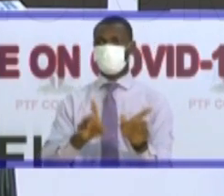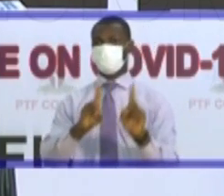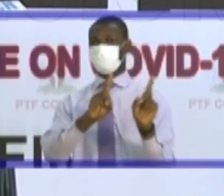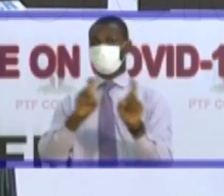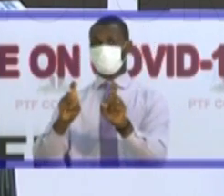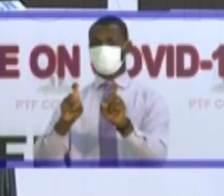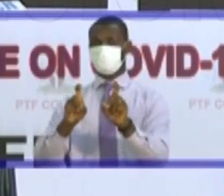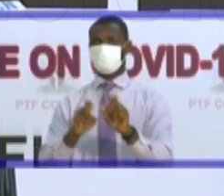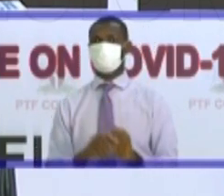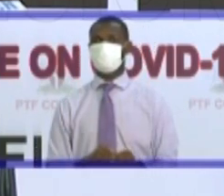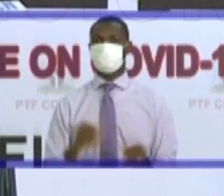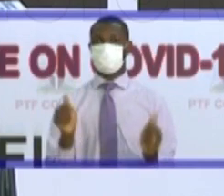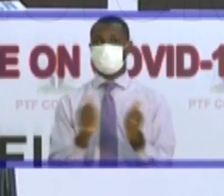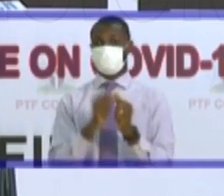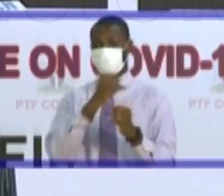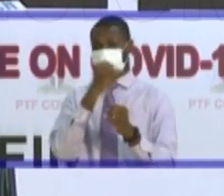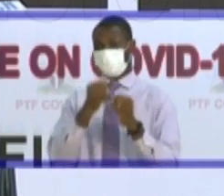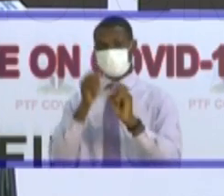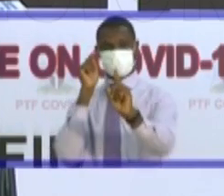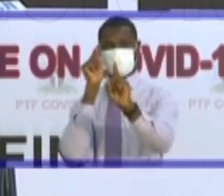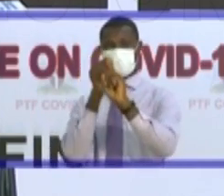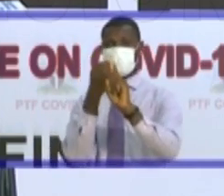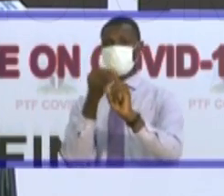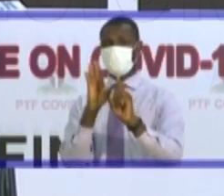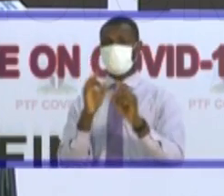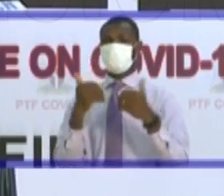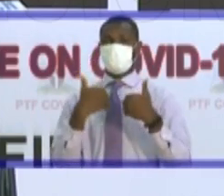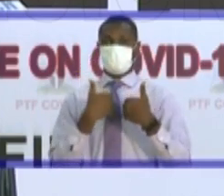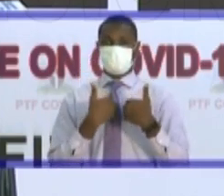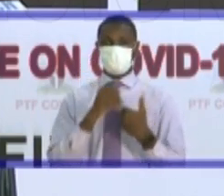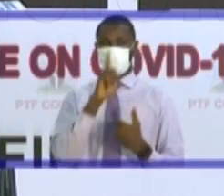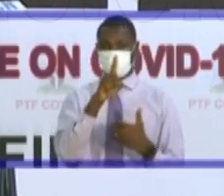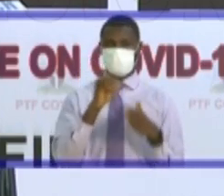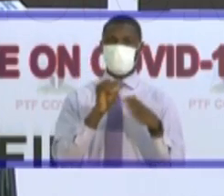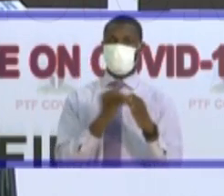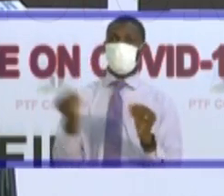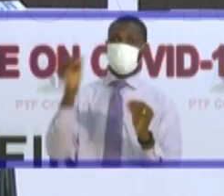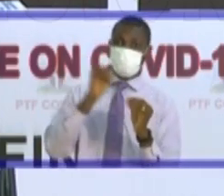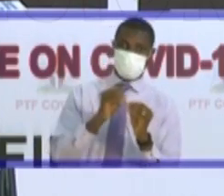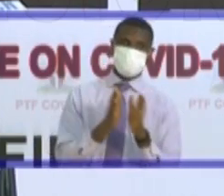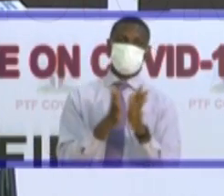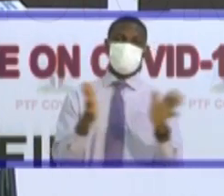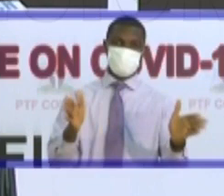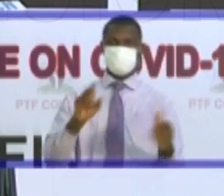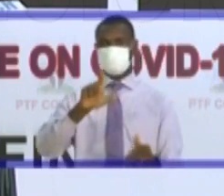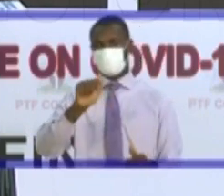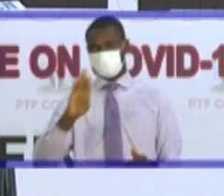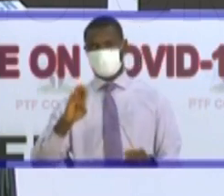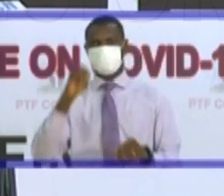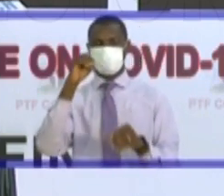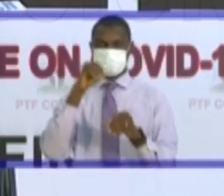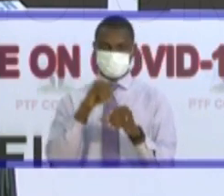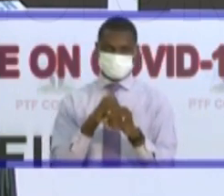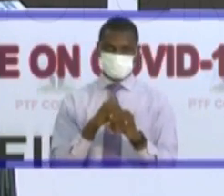testing, with the final purpose of having one or more public health laboratory